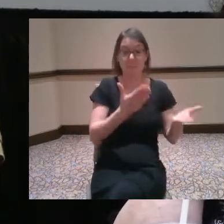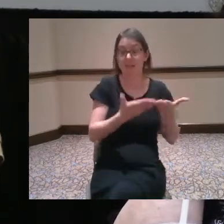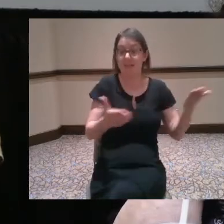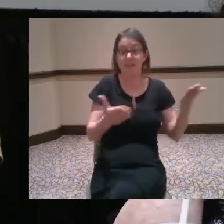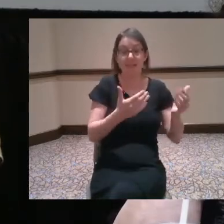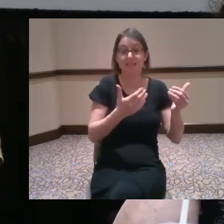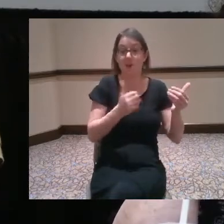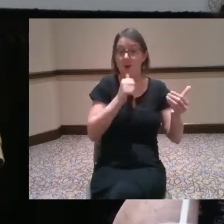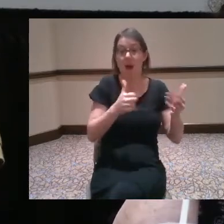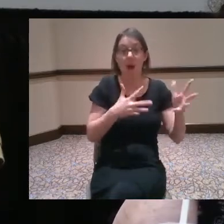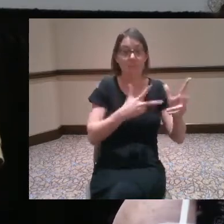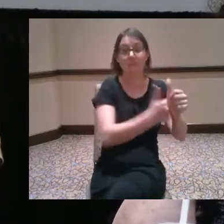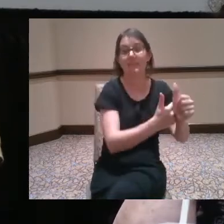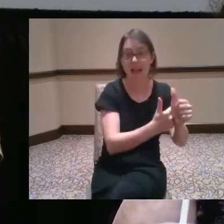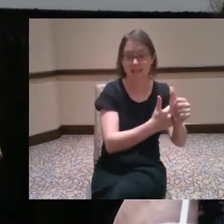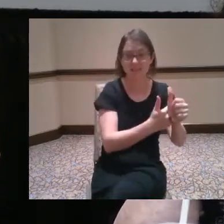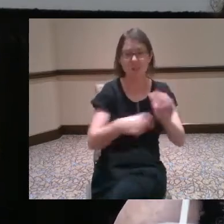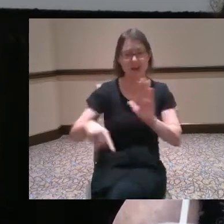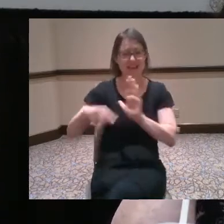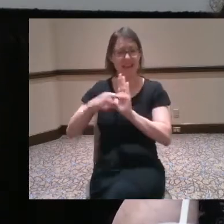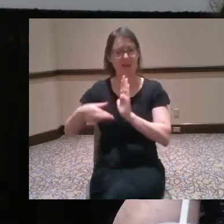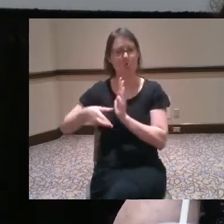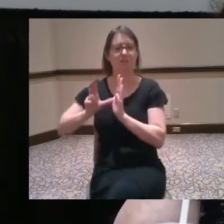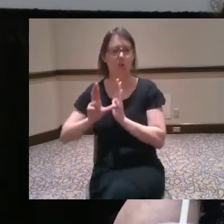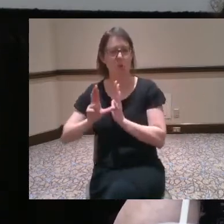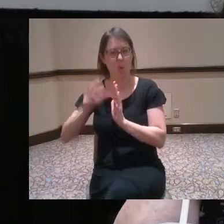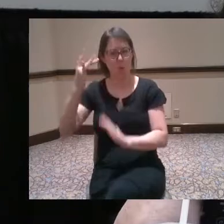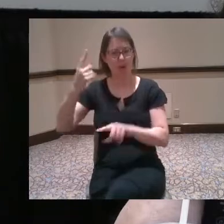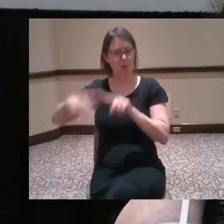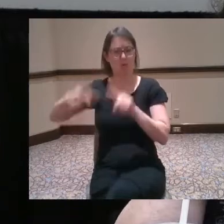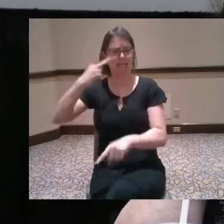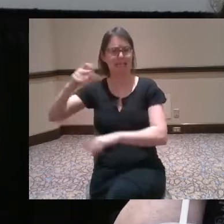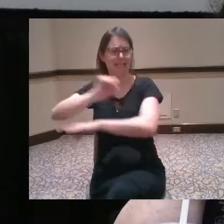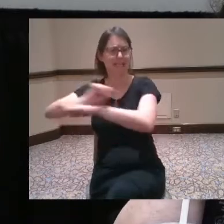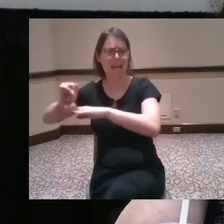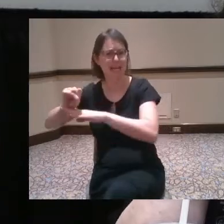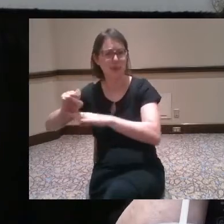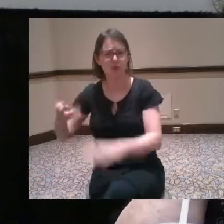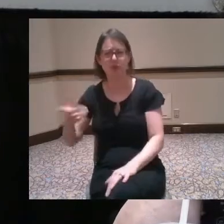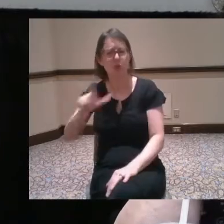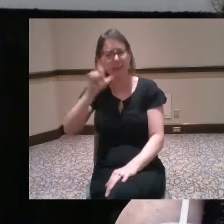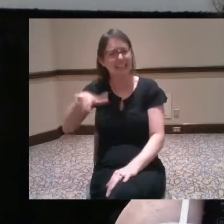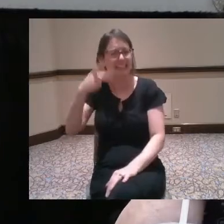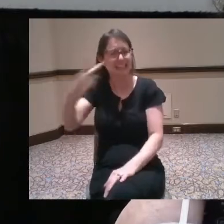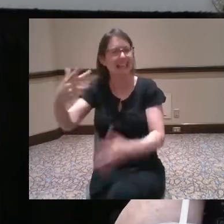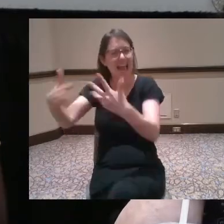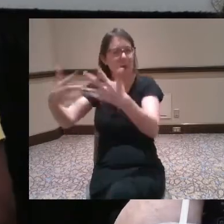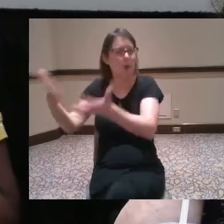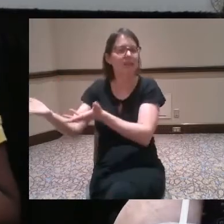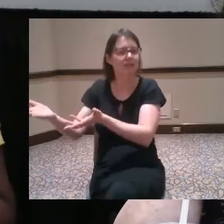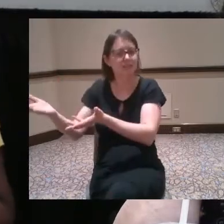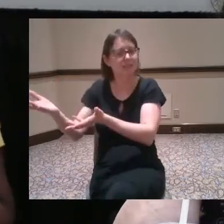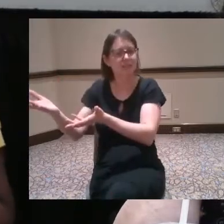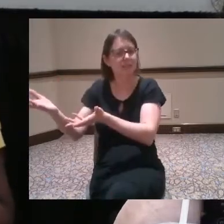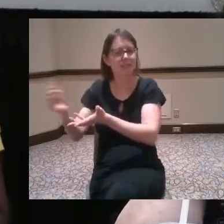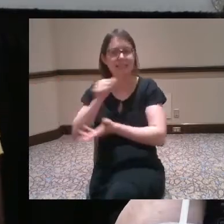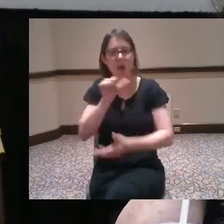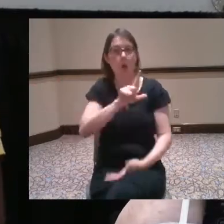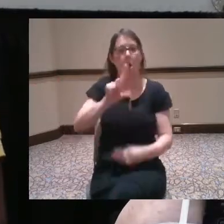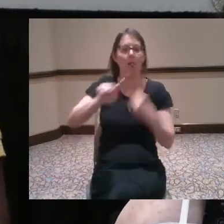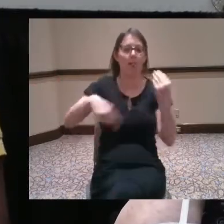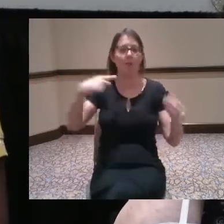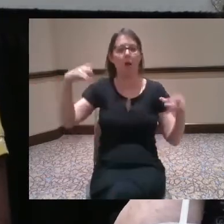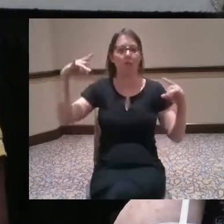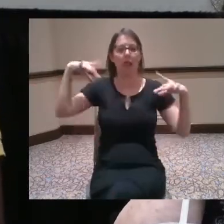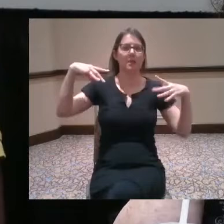negative review because you couldn't see a certain side of the stage that you didn't probably need to see anyway. You know, and so talking about the